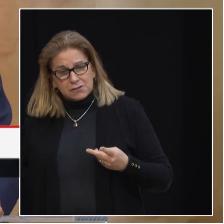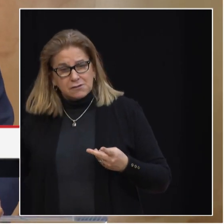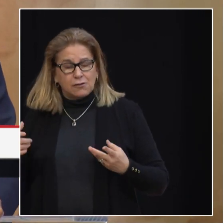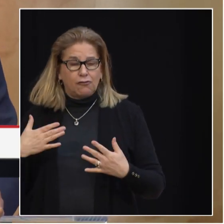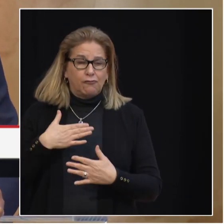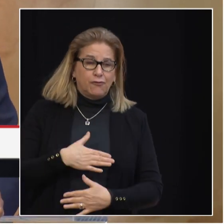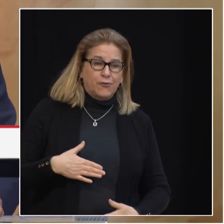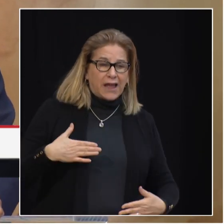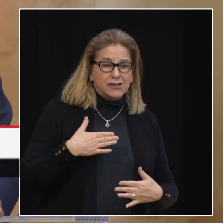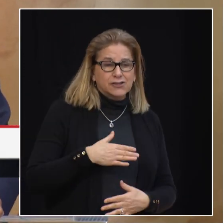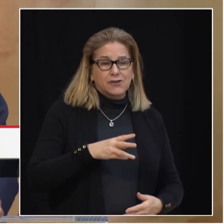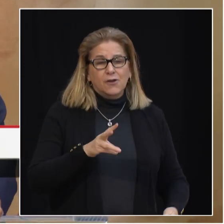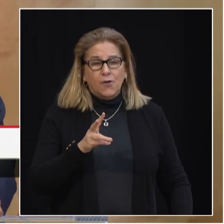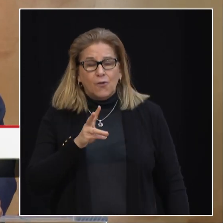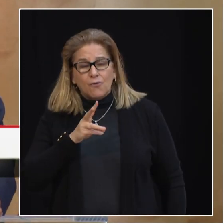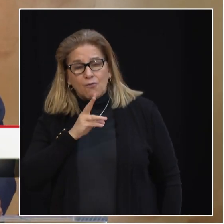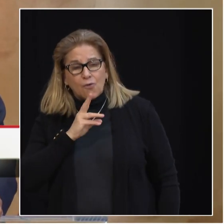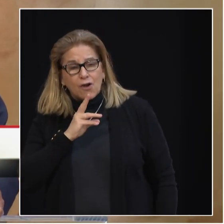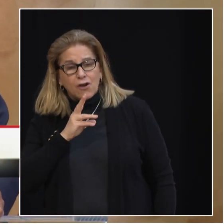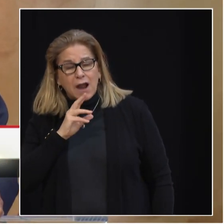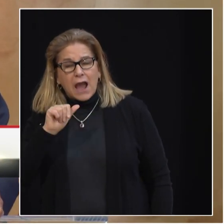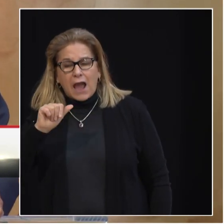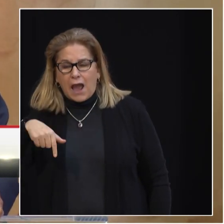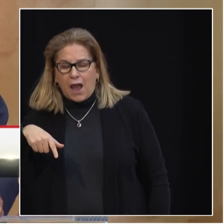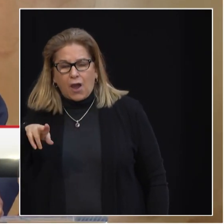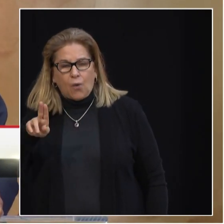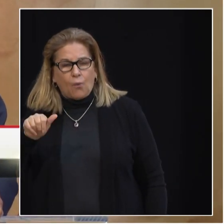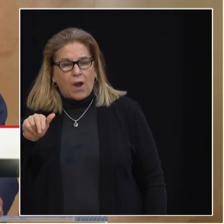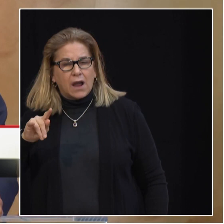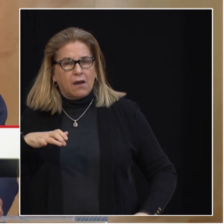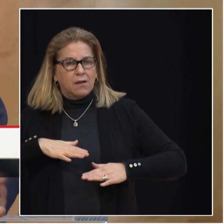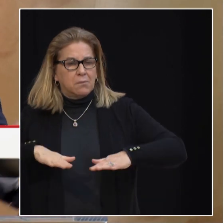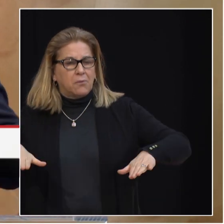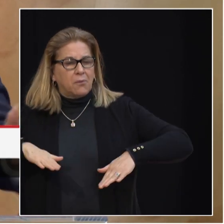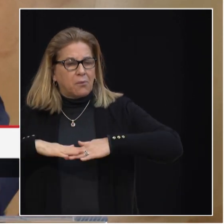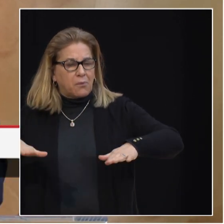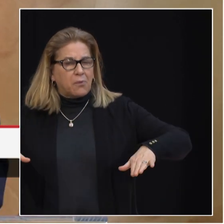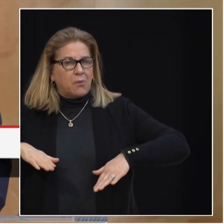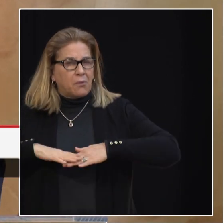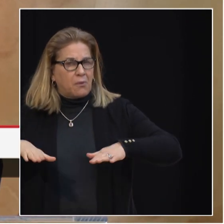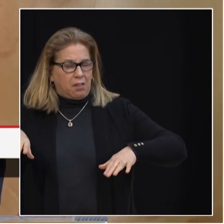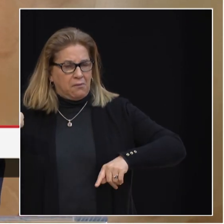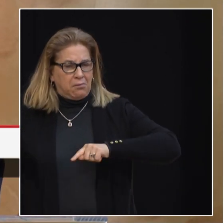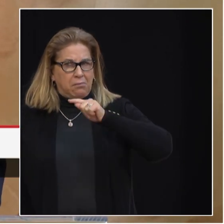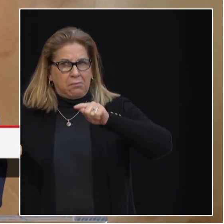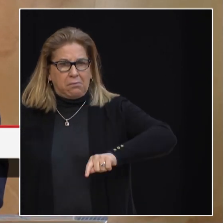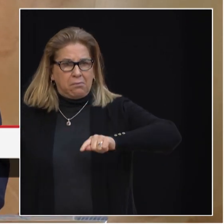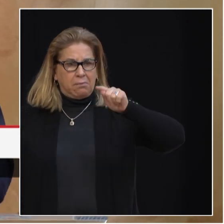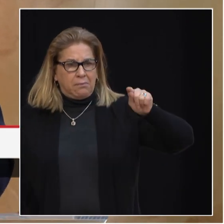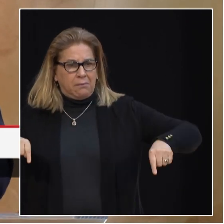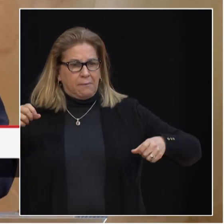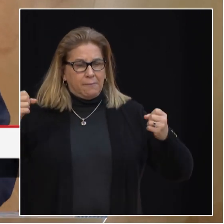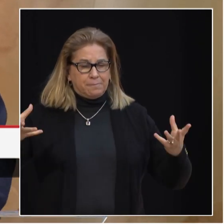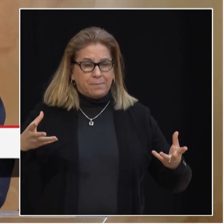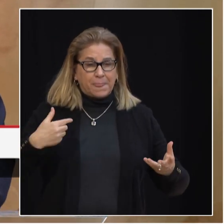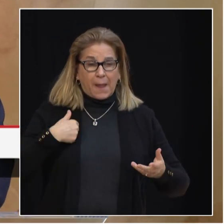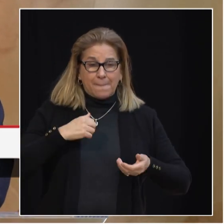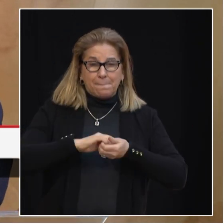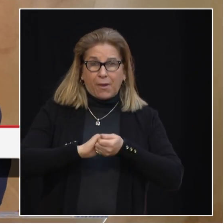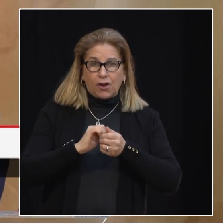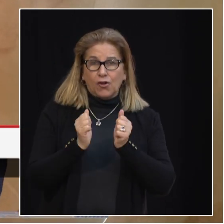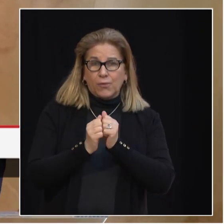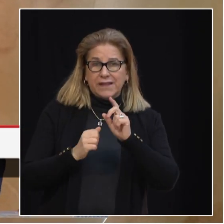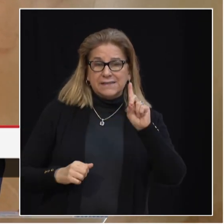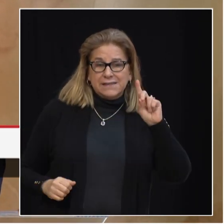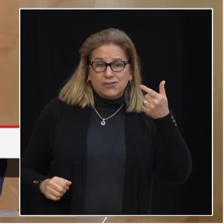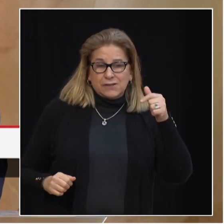facilities. So we have 3 projects that I'll share that are near and dear to my heart, and we're partnering with the Department of General Services for 3 RFPs that will be